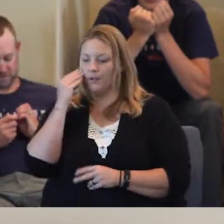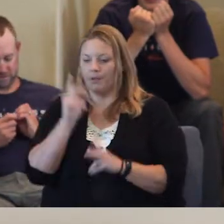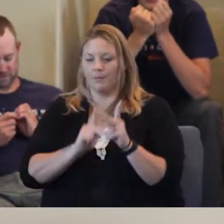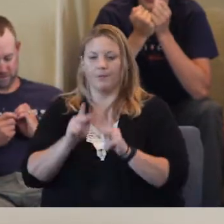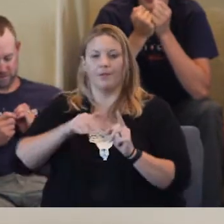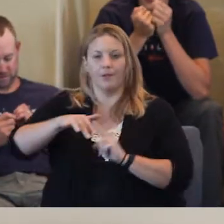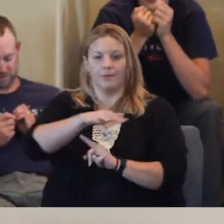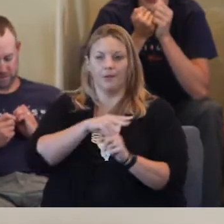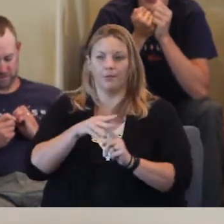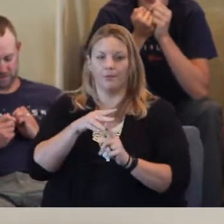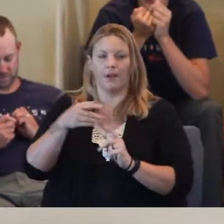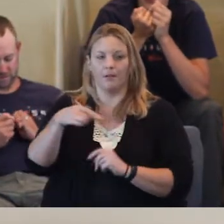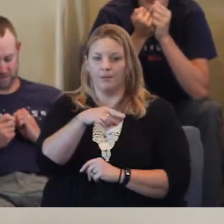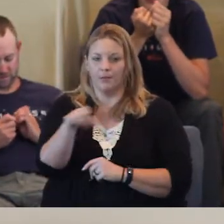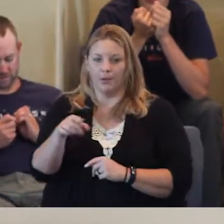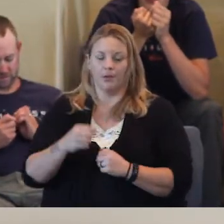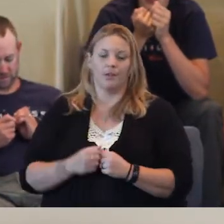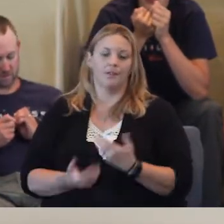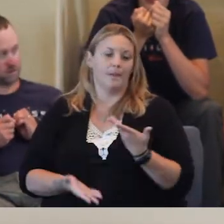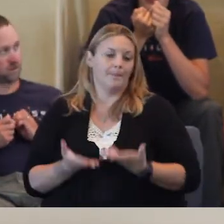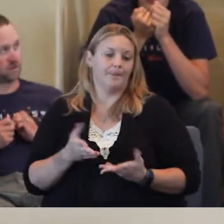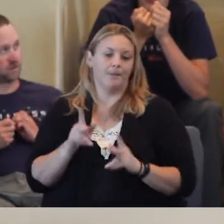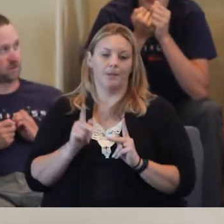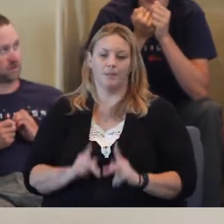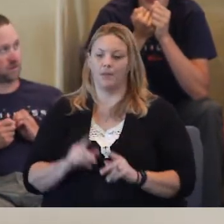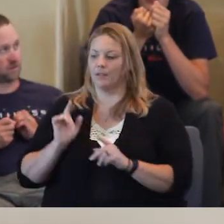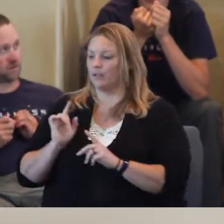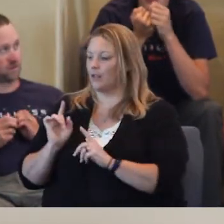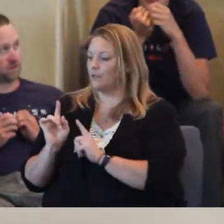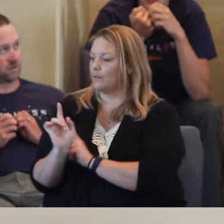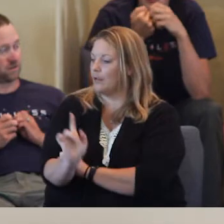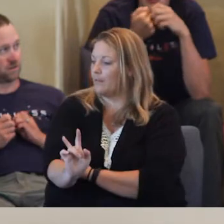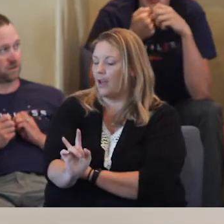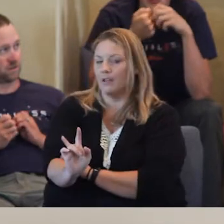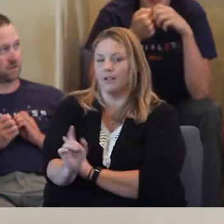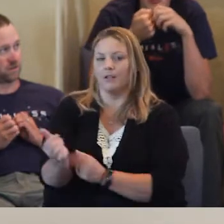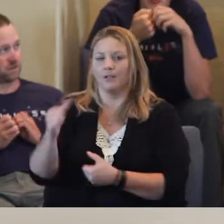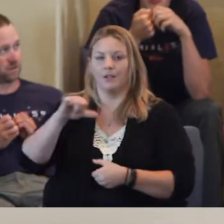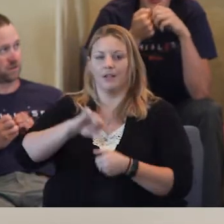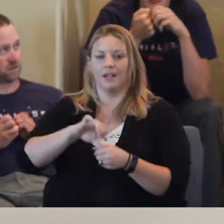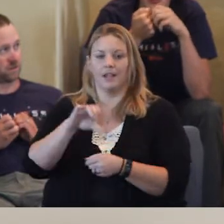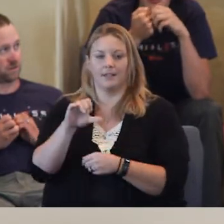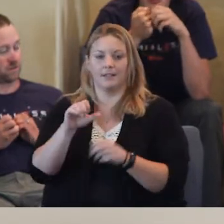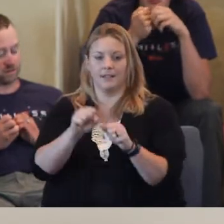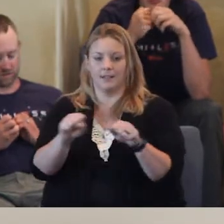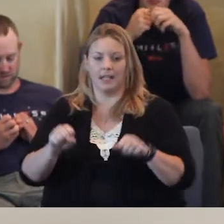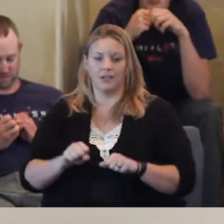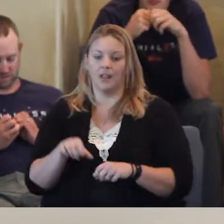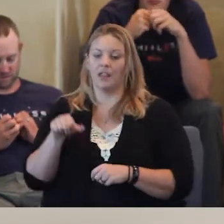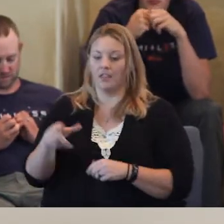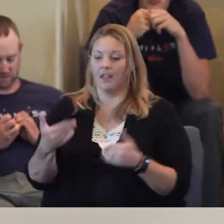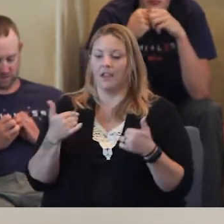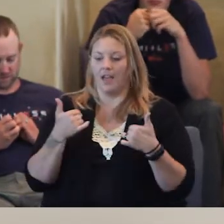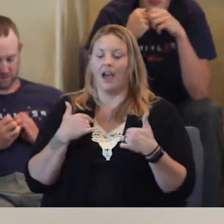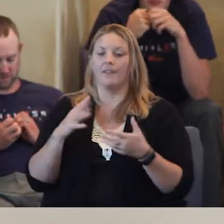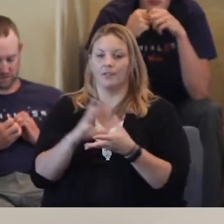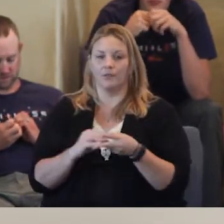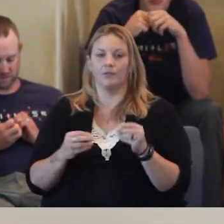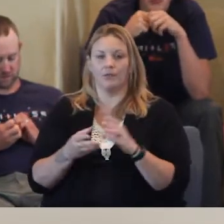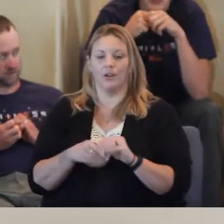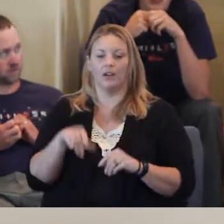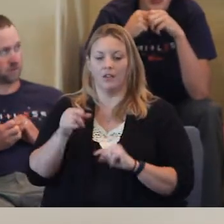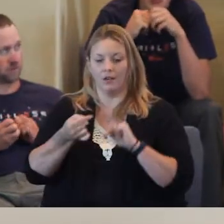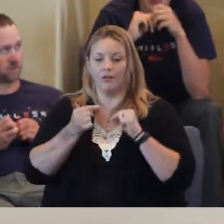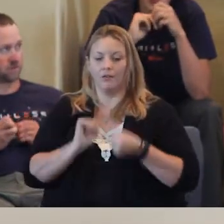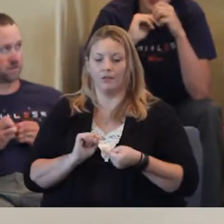get to know the people that are around you, because you never know the person that you walk past just to go into the gas station. They have a whole